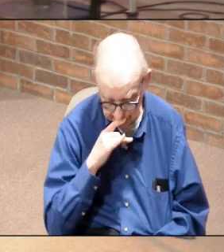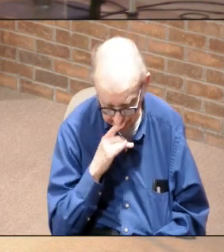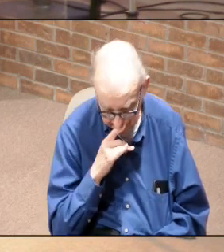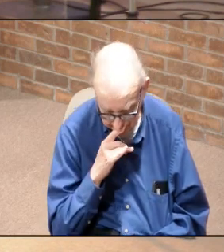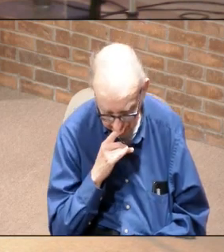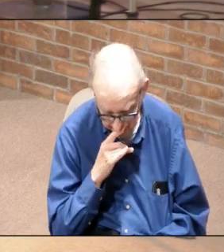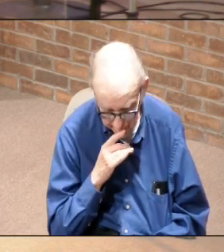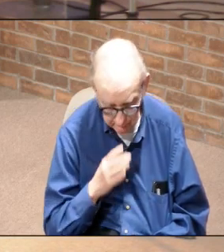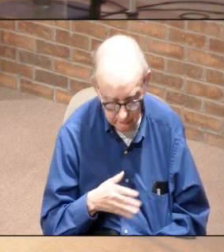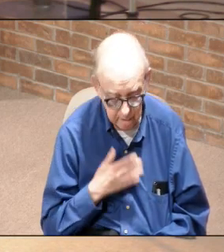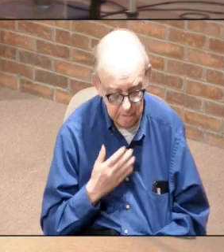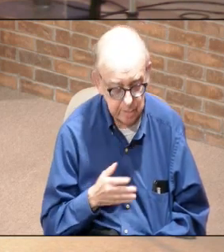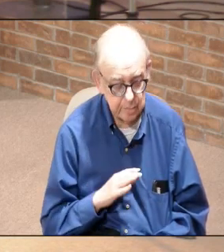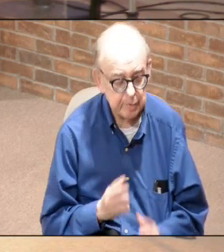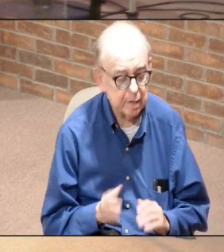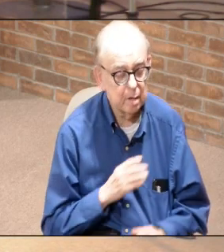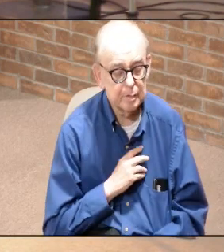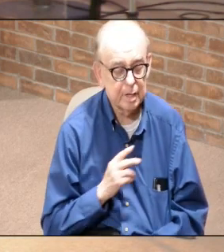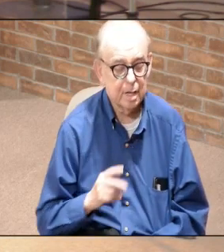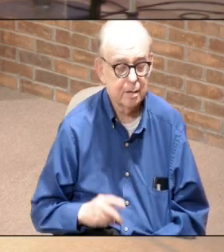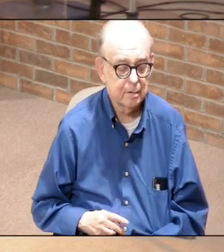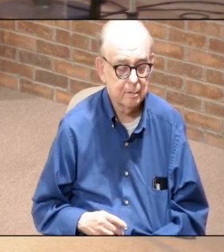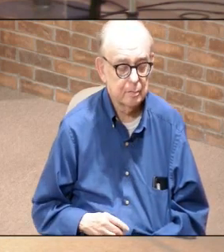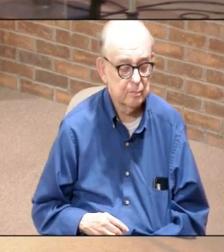He's too young to be king.